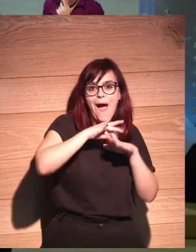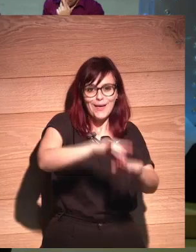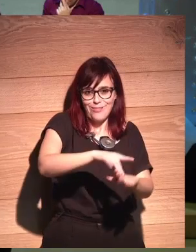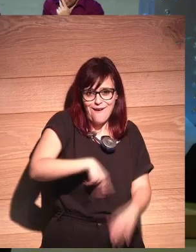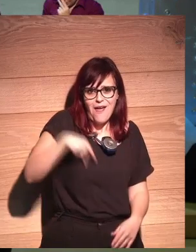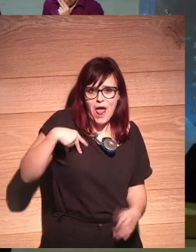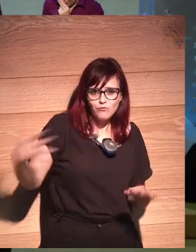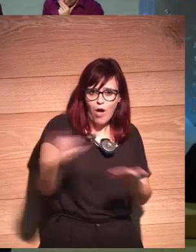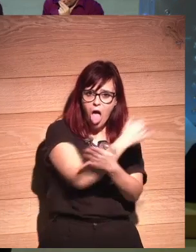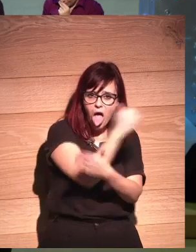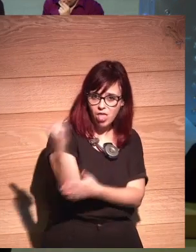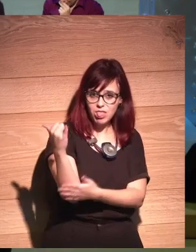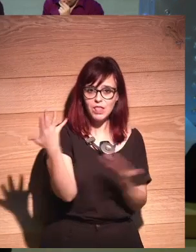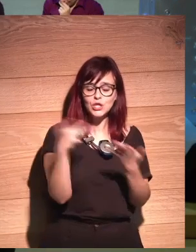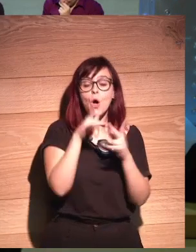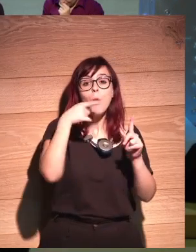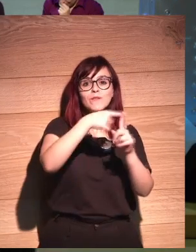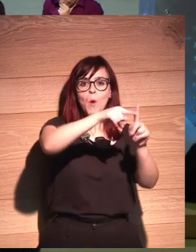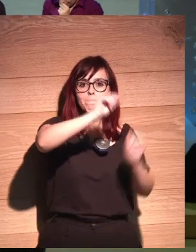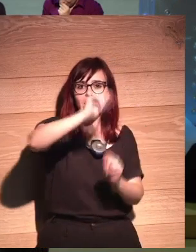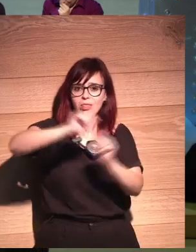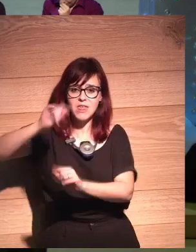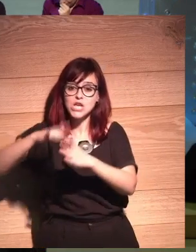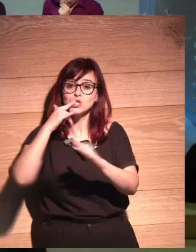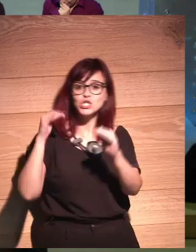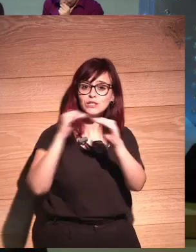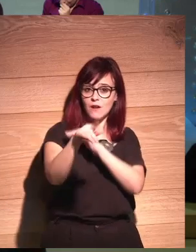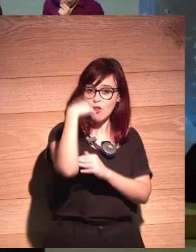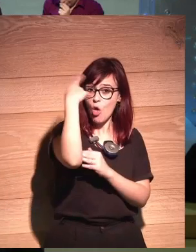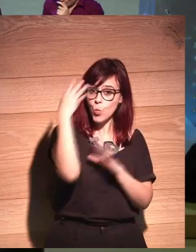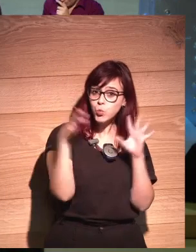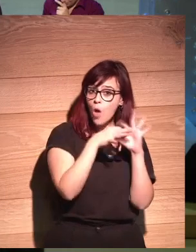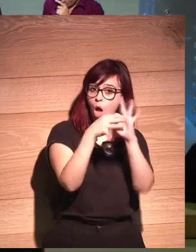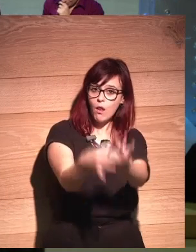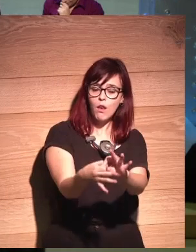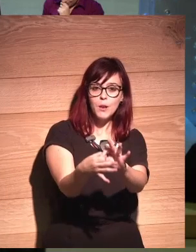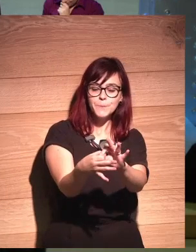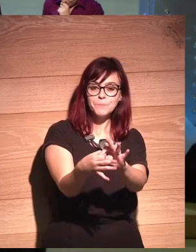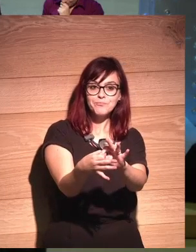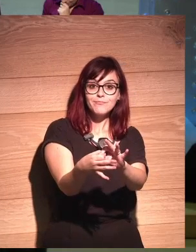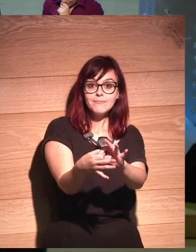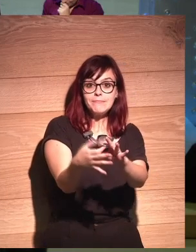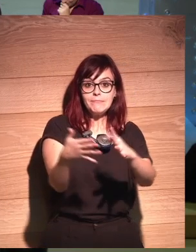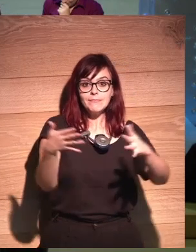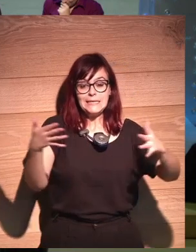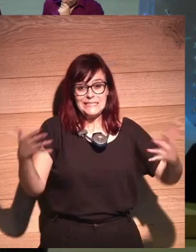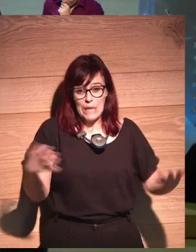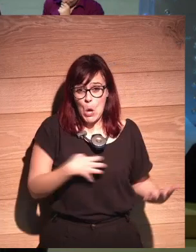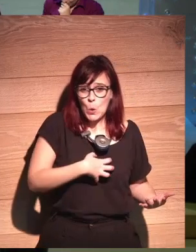So cultural is present in many parts of the agenda. So to be able to measure the cultural